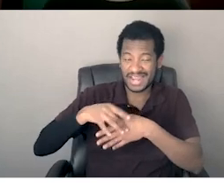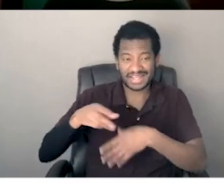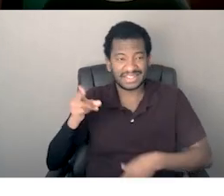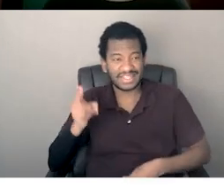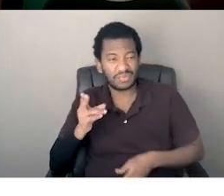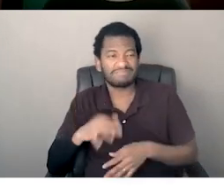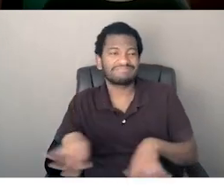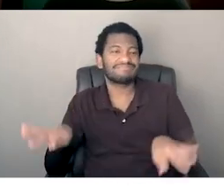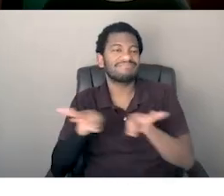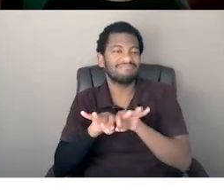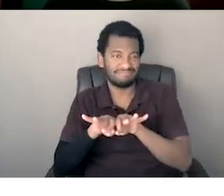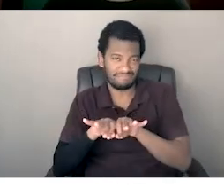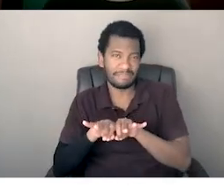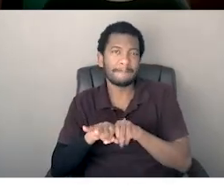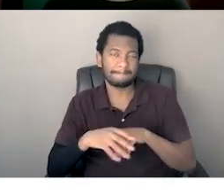matters.